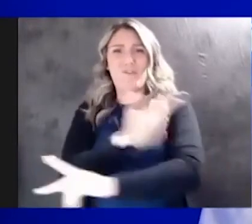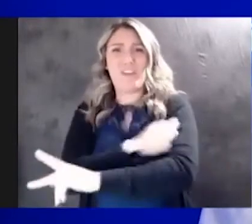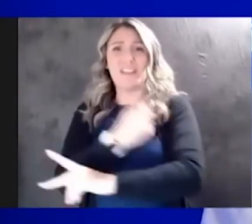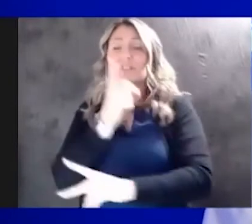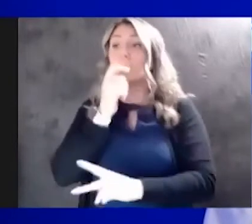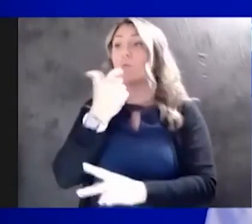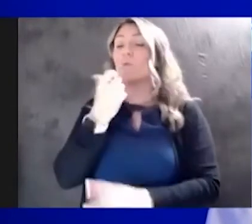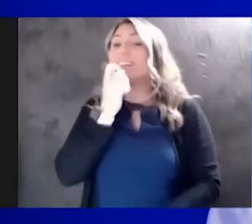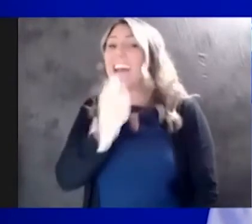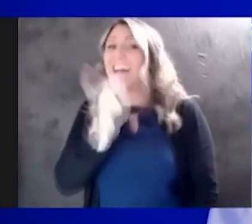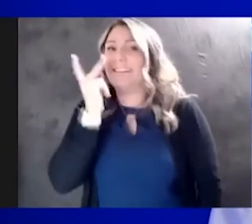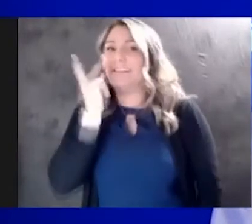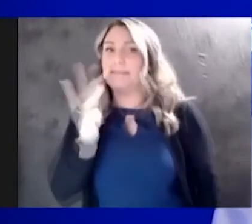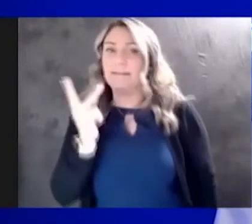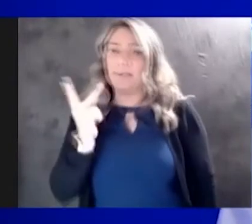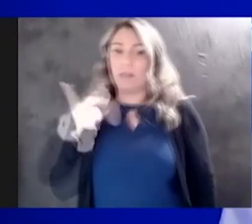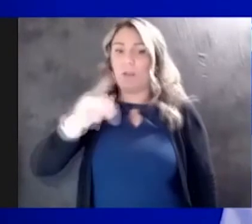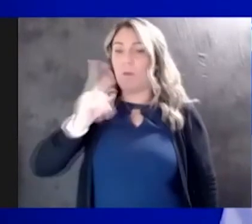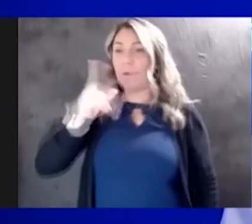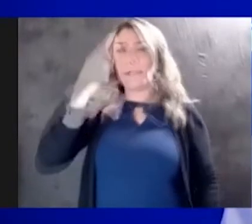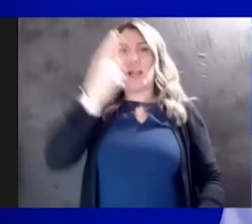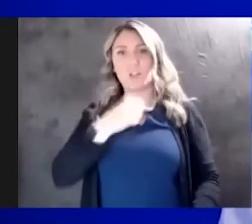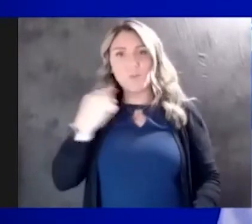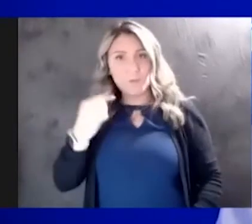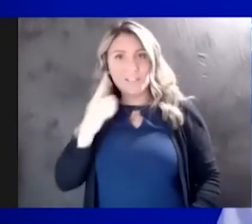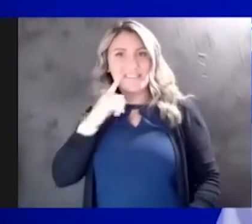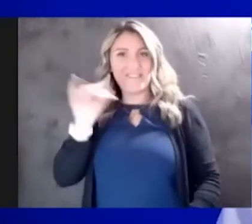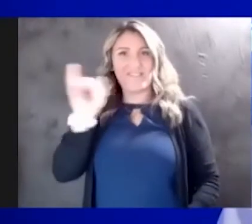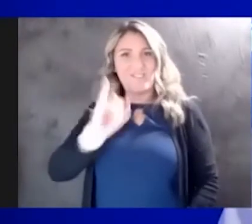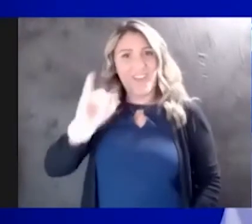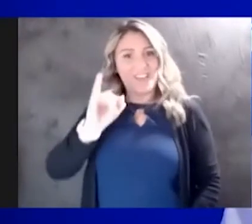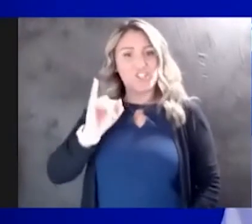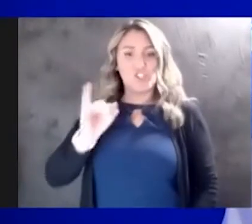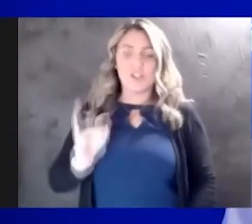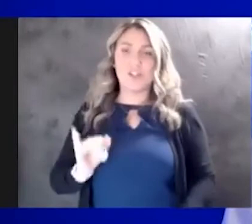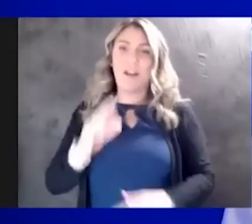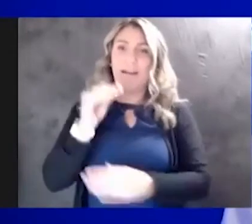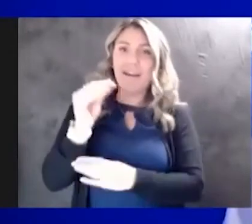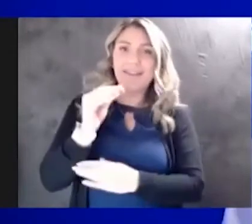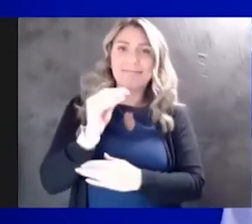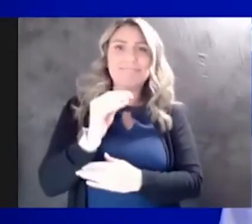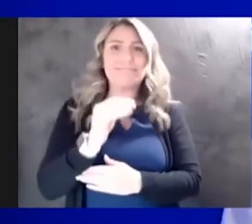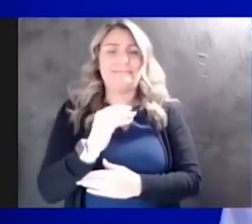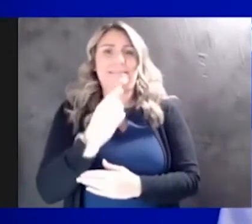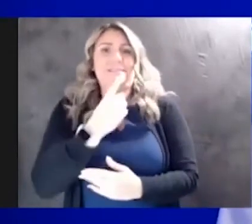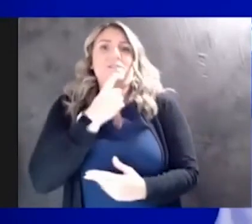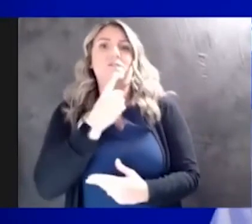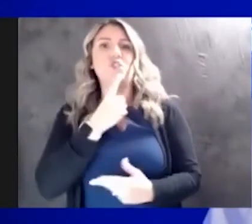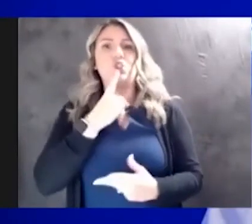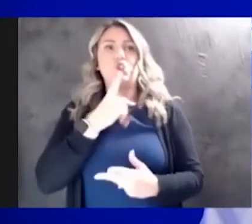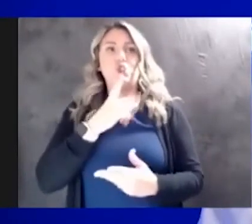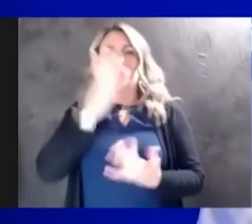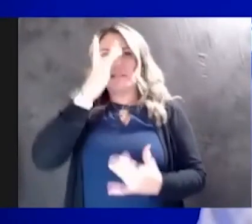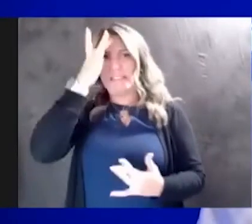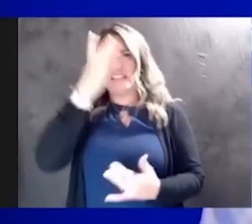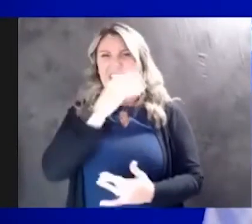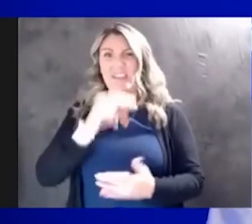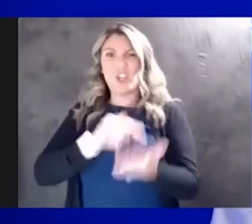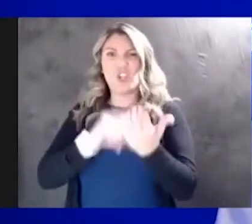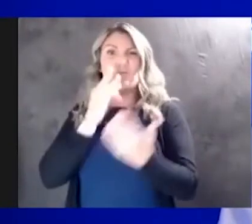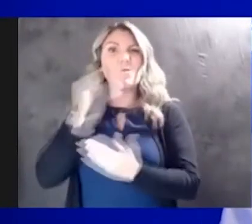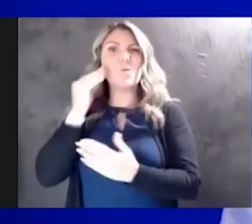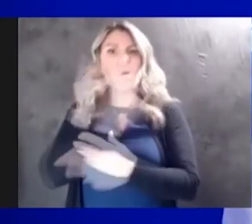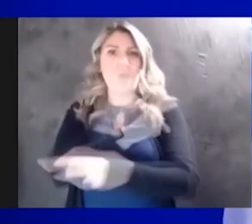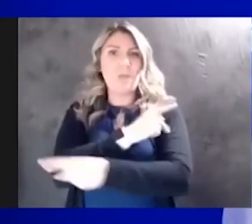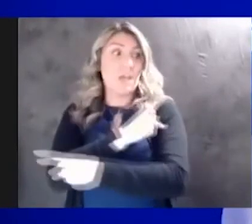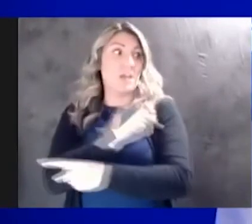those at highest risk of infection and severe disease, those nursing home patients, which we are not seeing because many of them